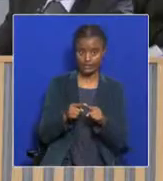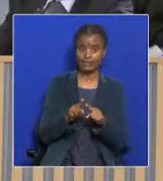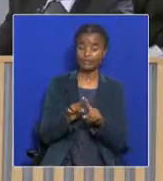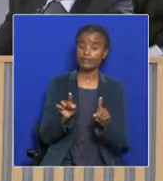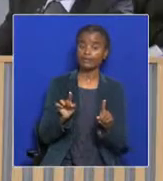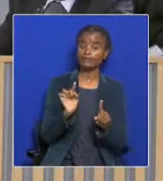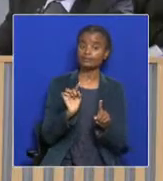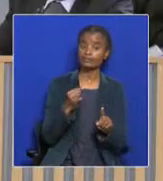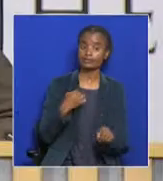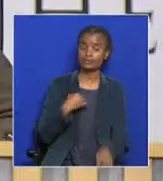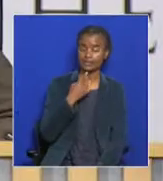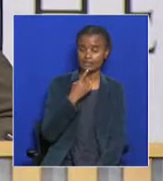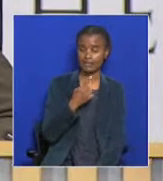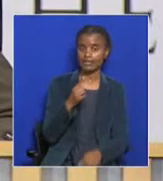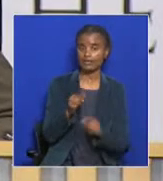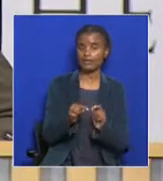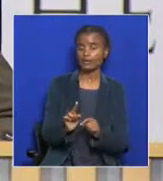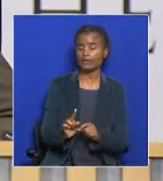that does